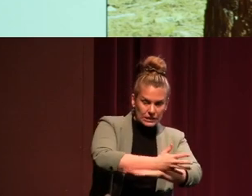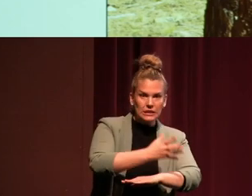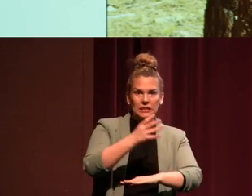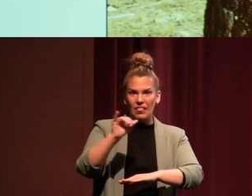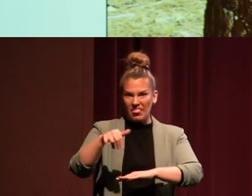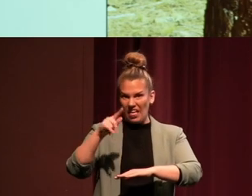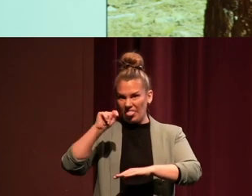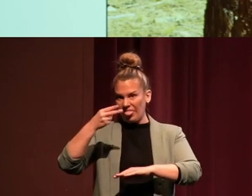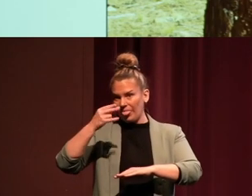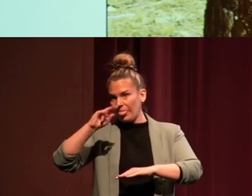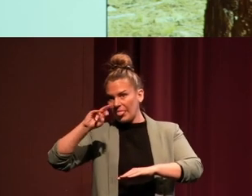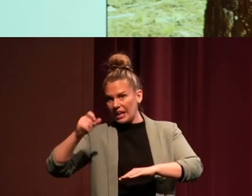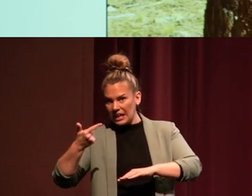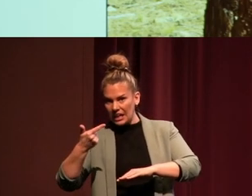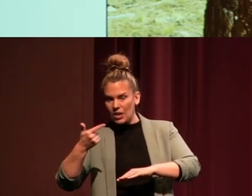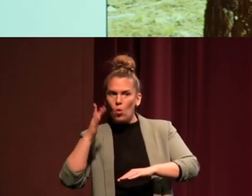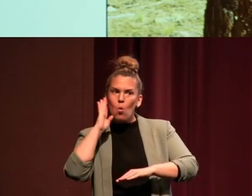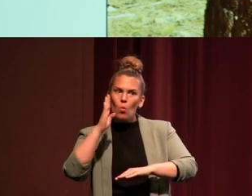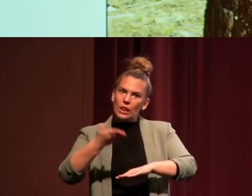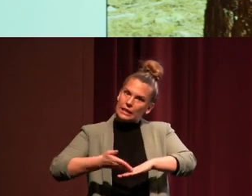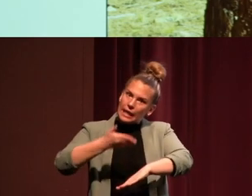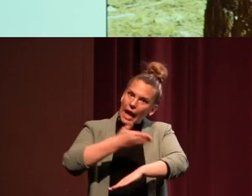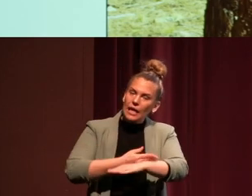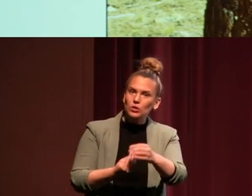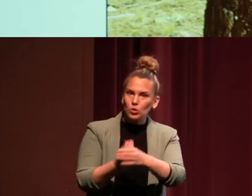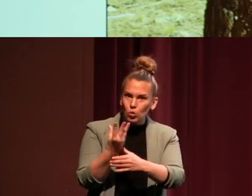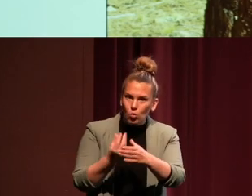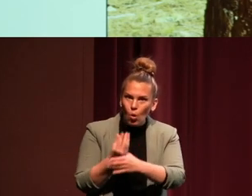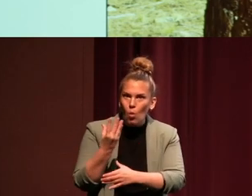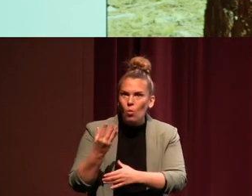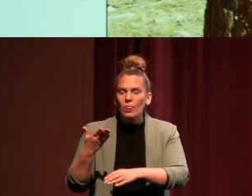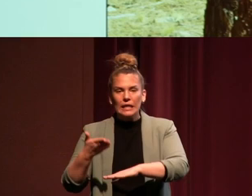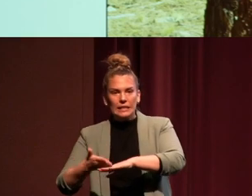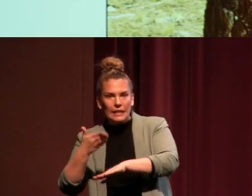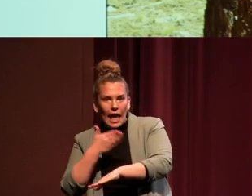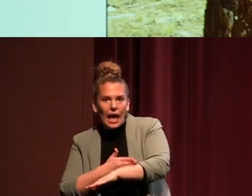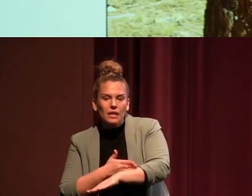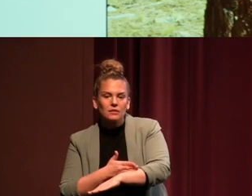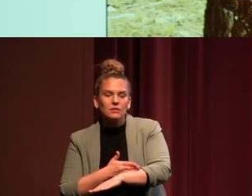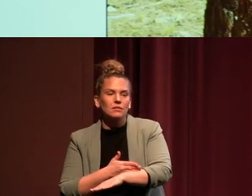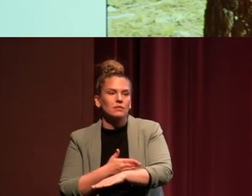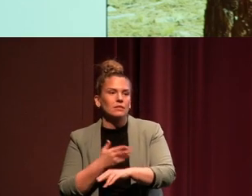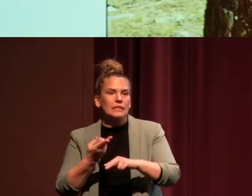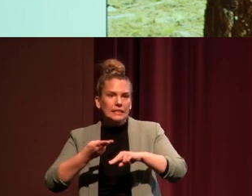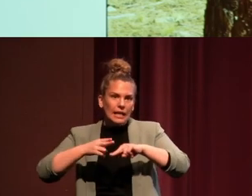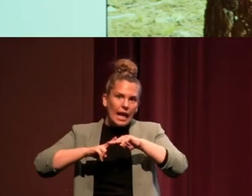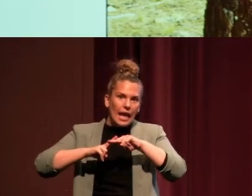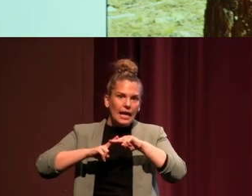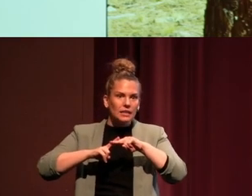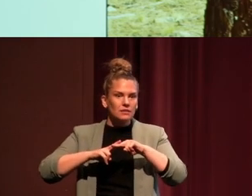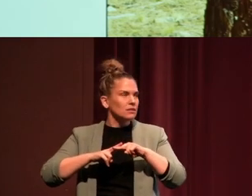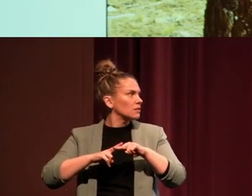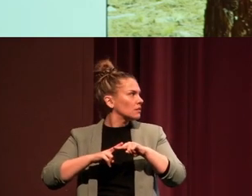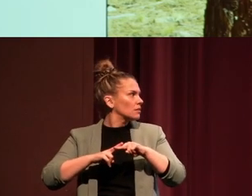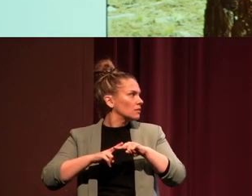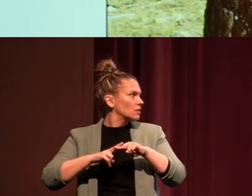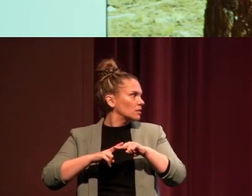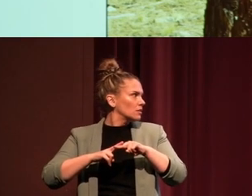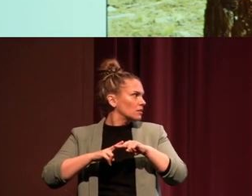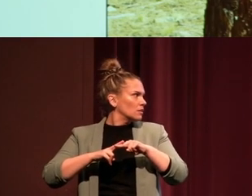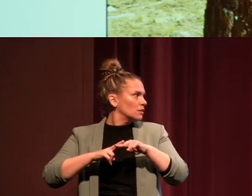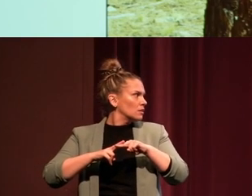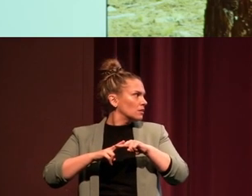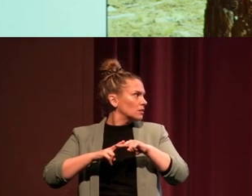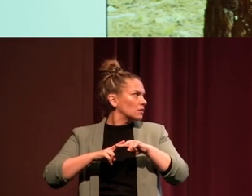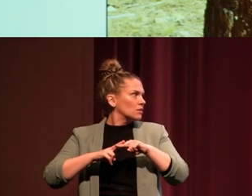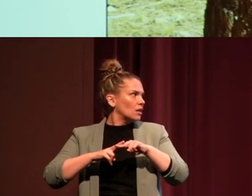radial growth, enhanced leaf area, enhanced mobilization of non-structural carbohydrates, and no, you don't need to know what that means, but it's a good thing.